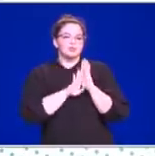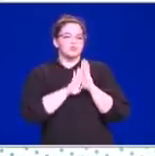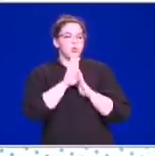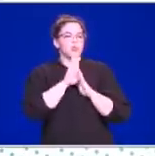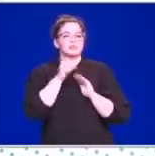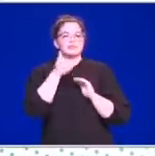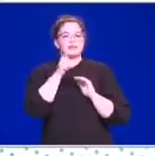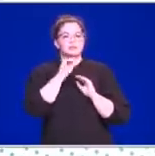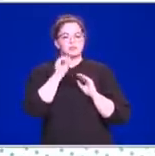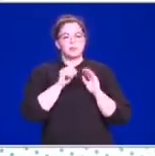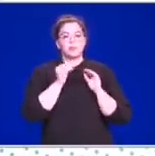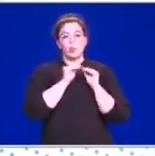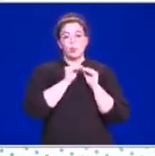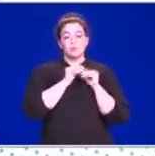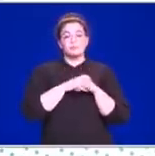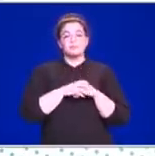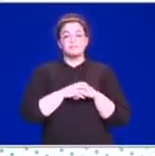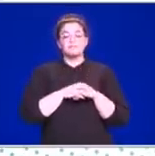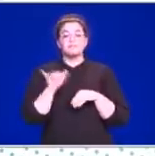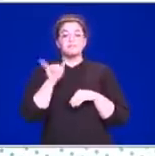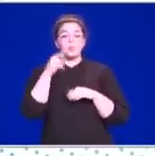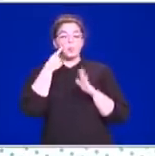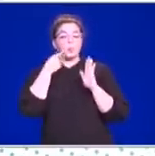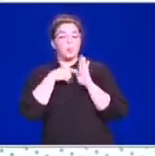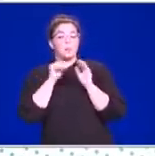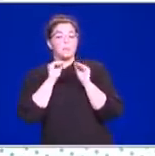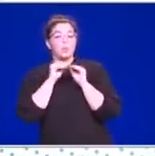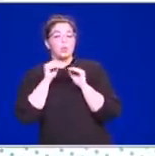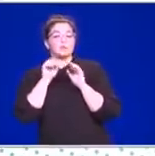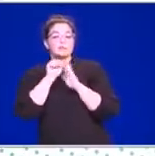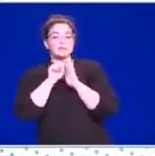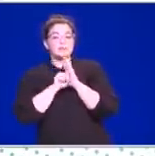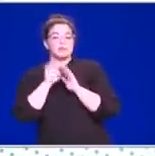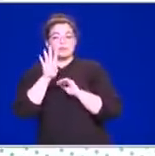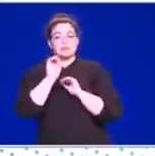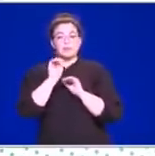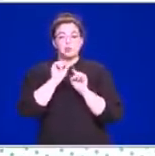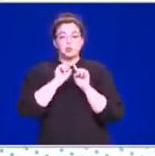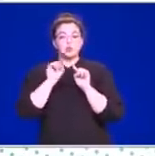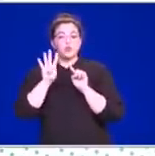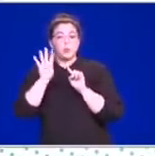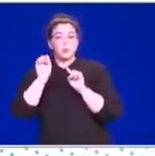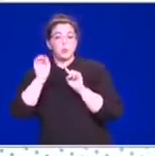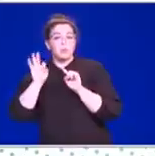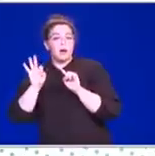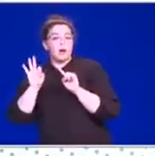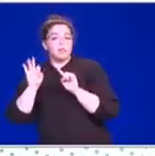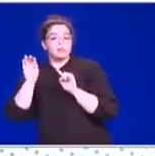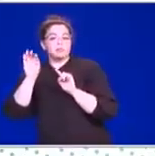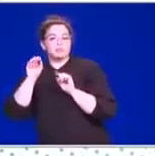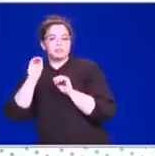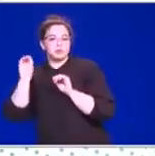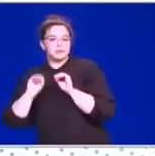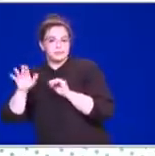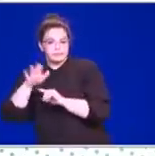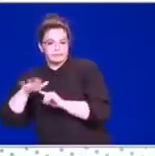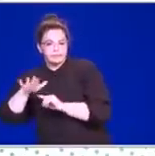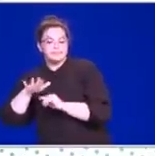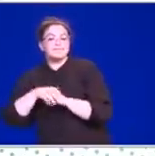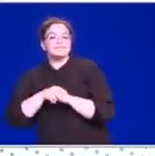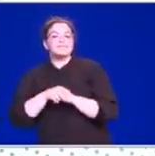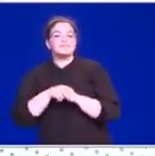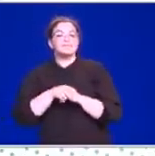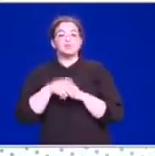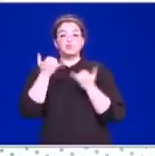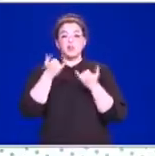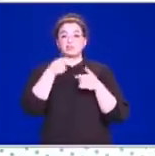that rapidly. We also see more states in the 0 to 4.9% category. And finally, here is the map